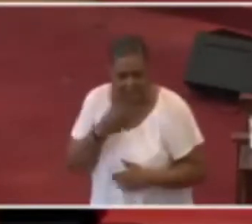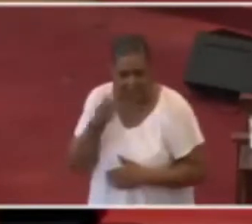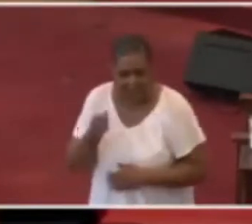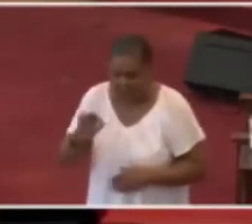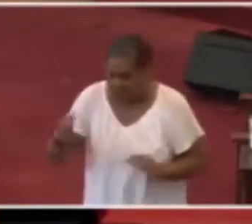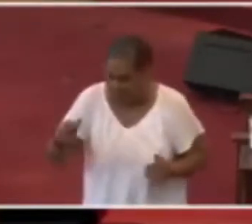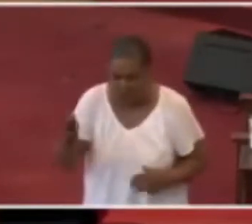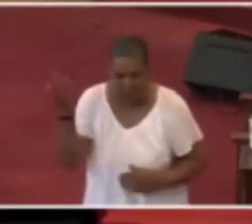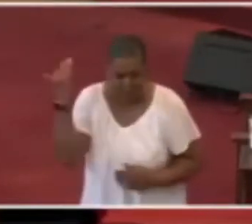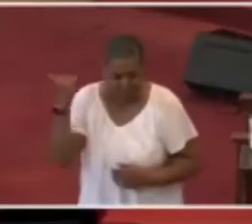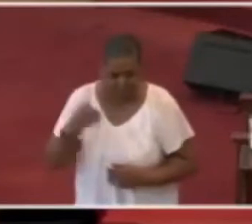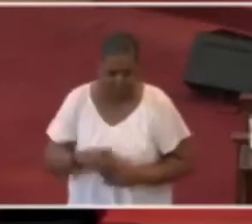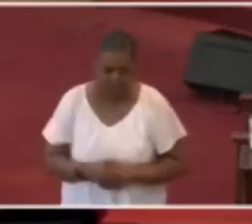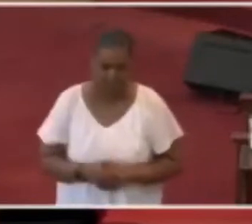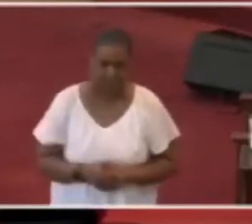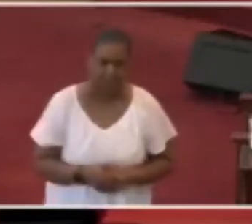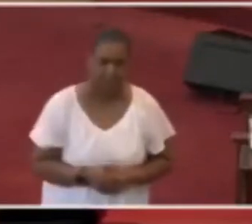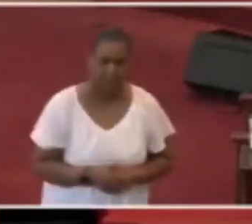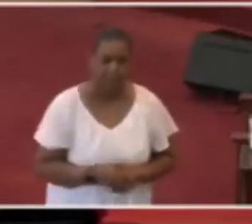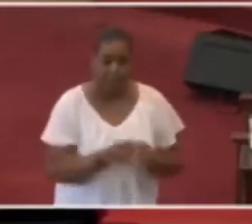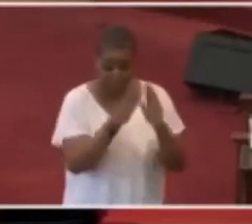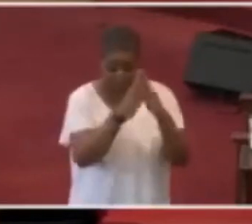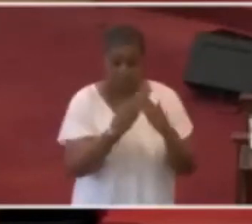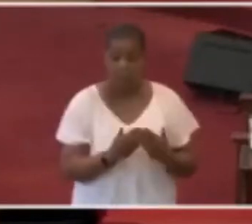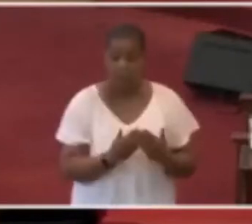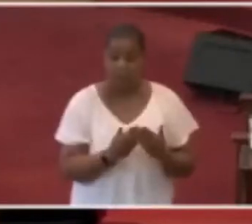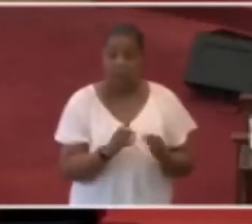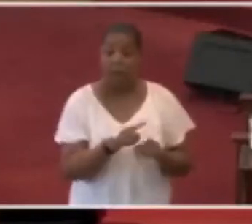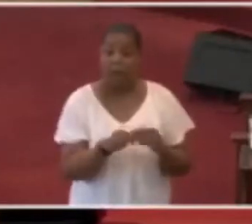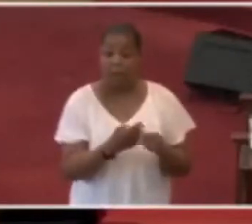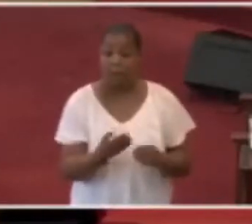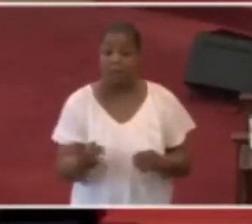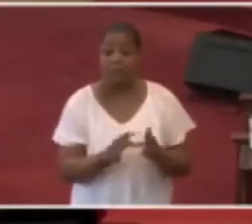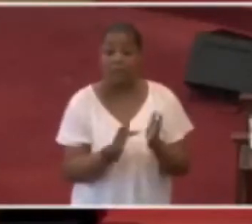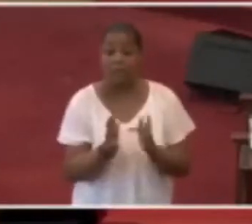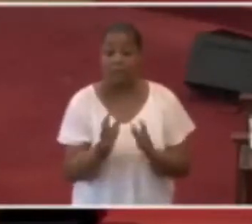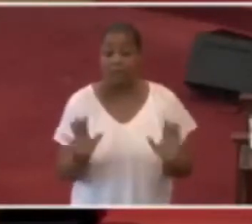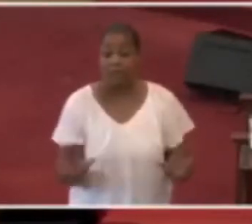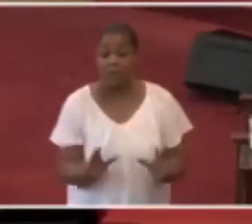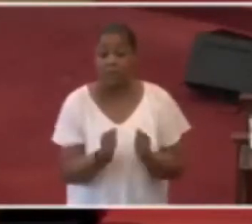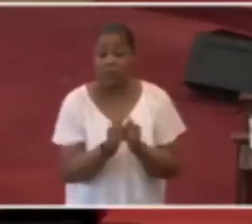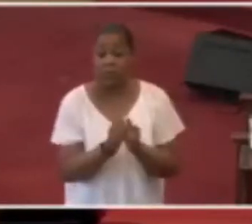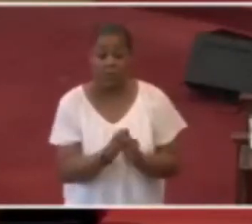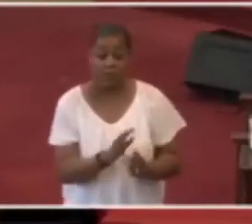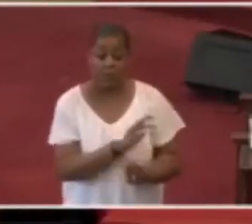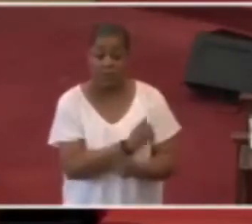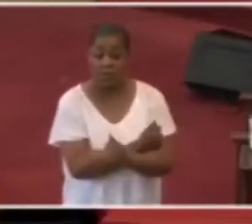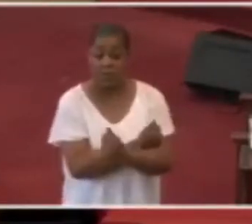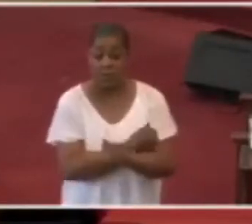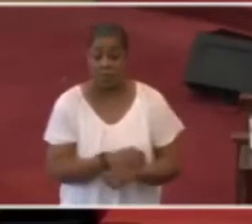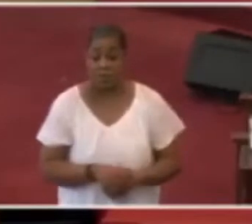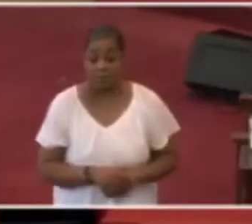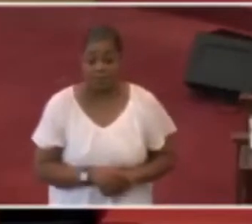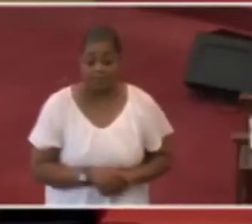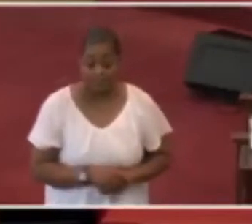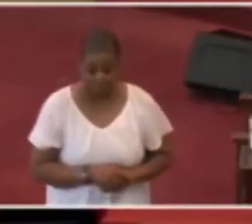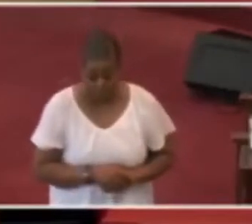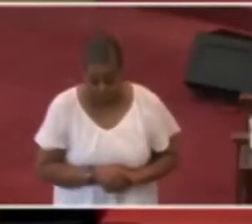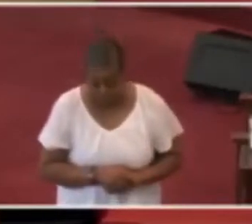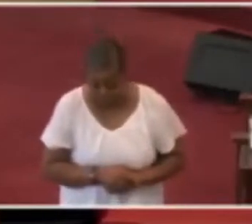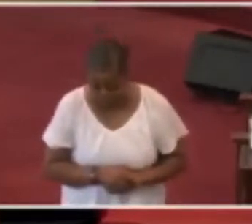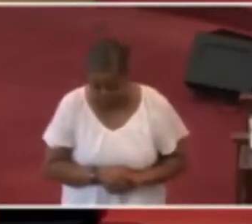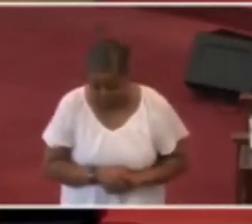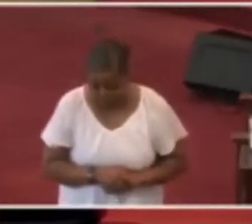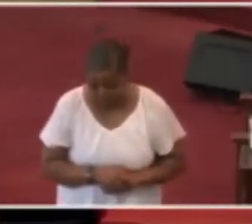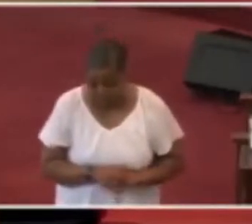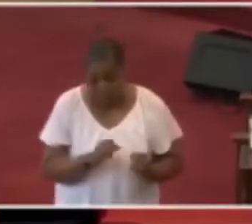I have been living it to date. This text is about what Jesus does with his authority. That's